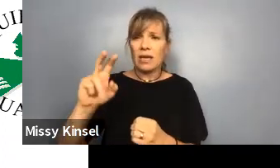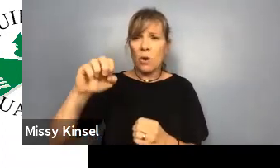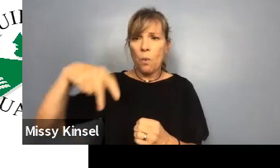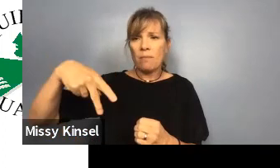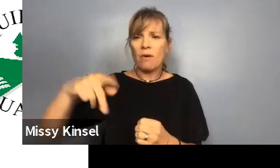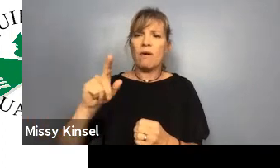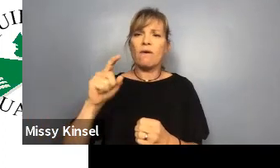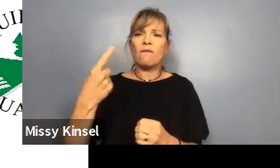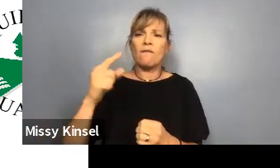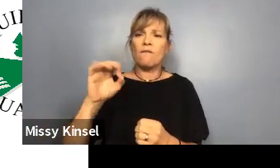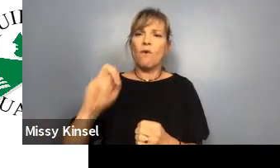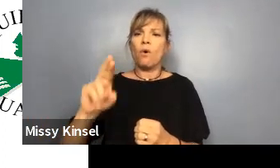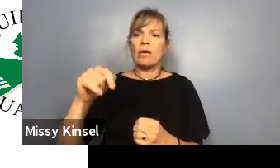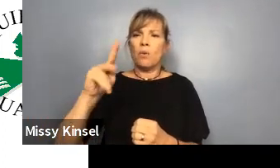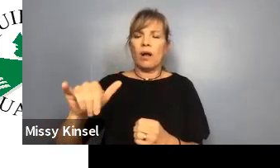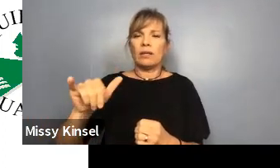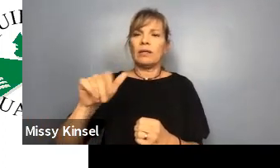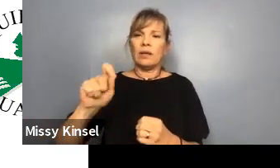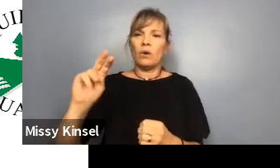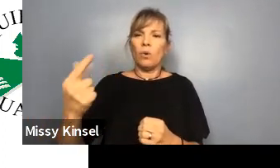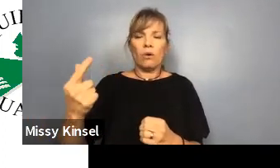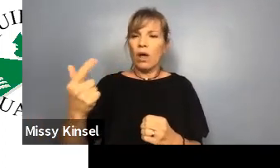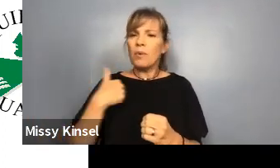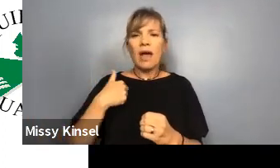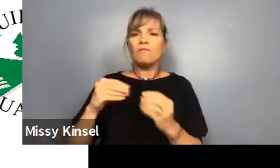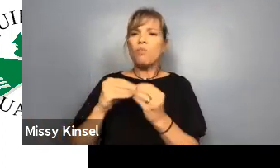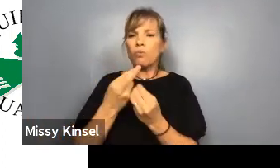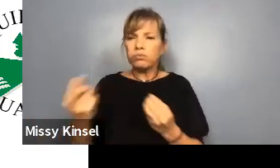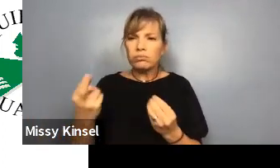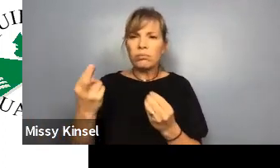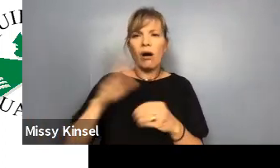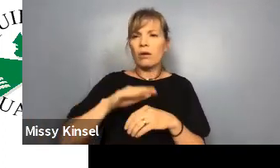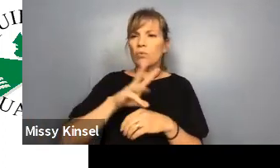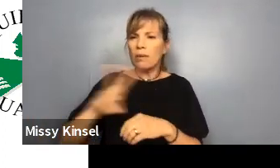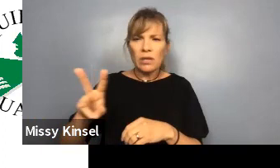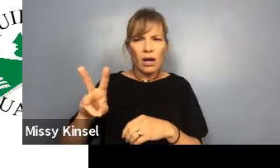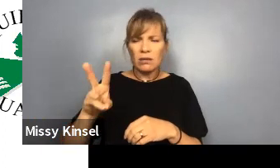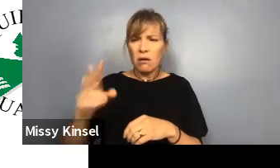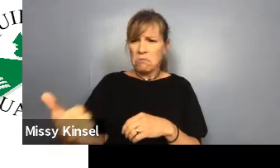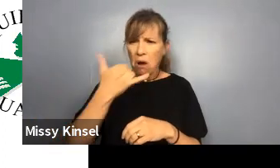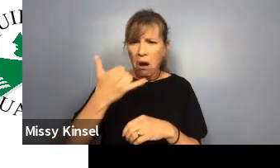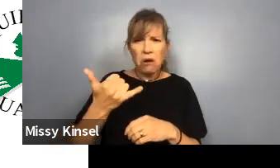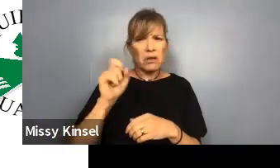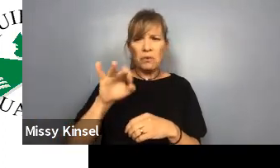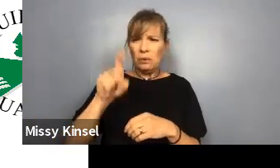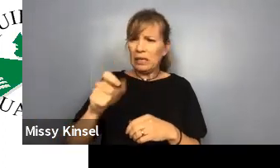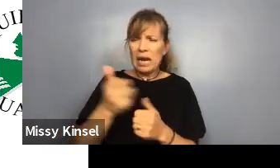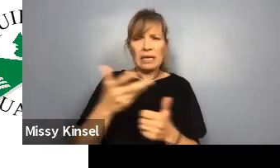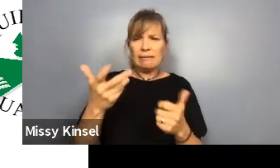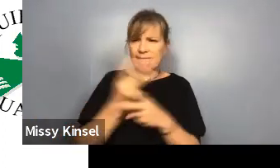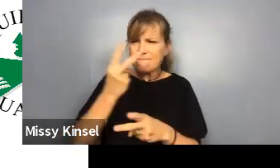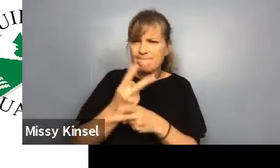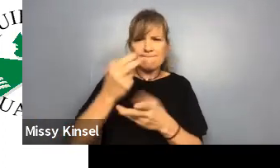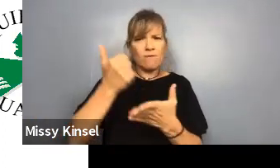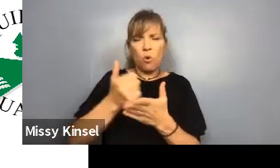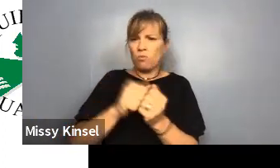additional information and remote learning resources on our website as well. You can give us a call if you need any navigation help for